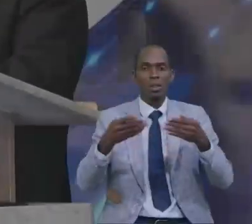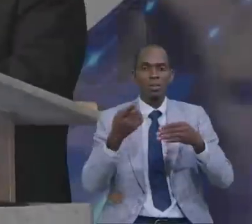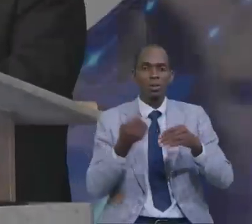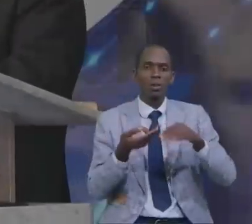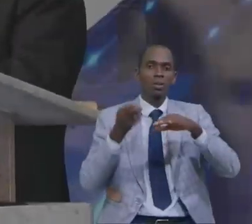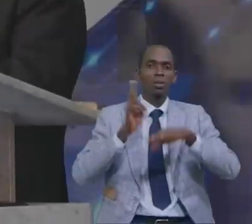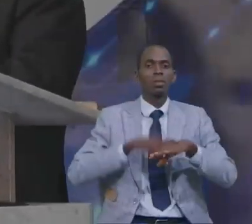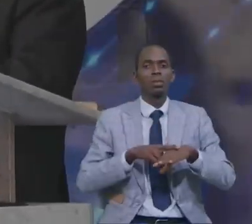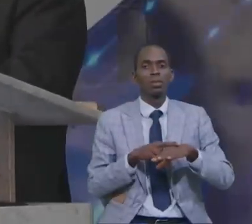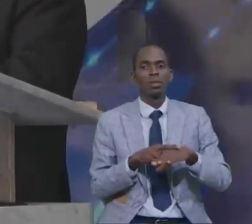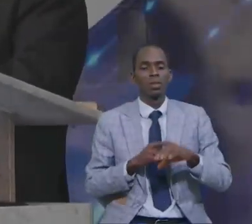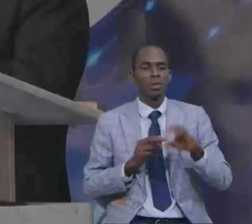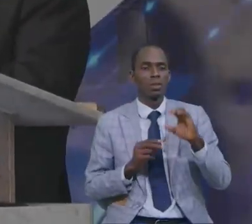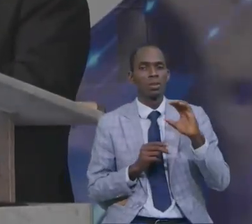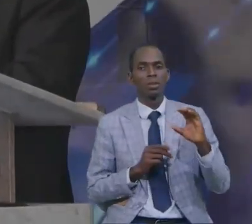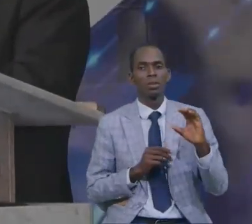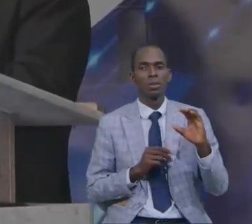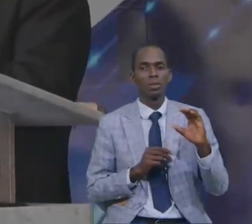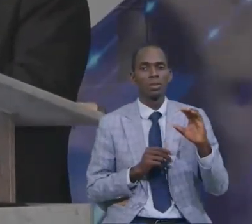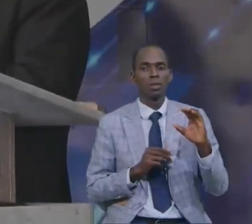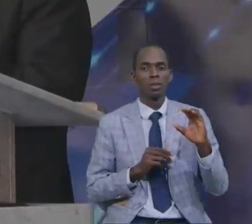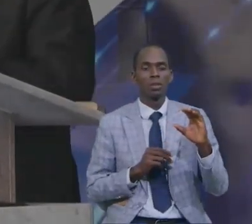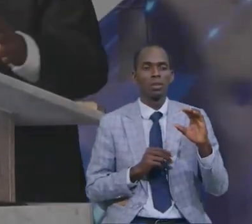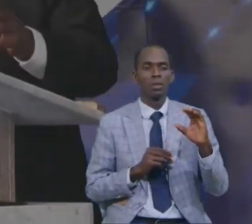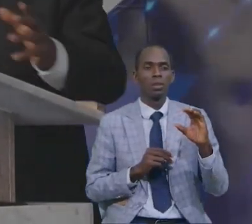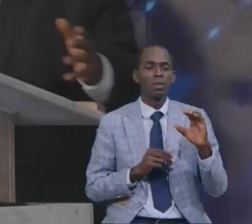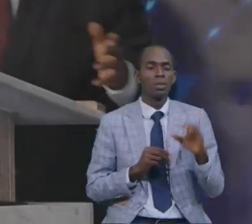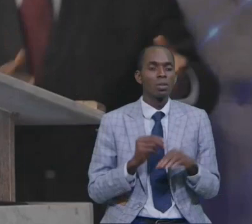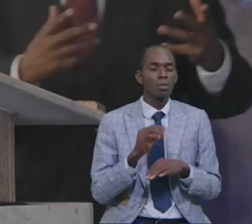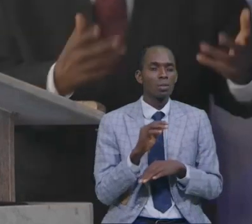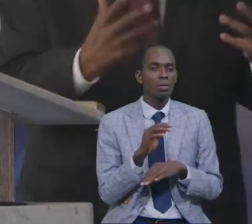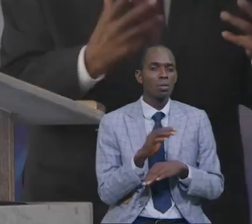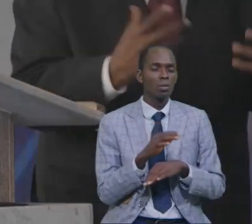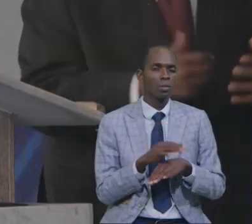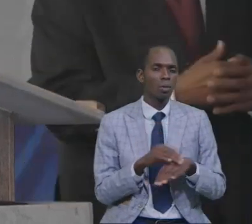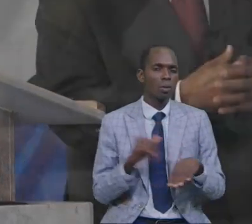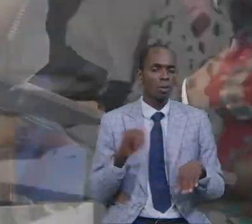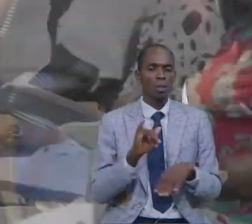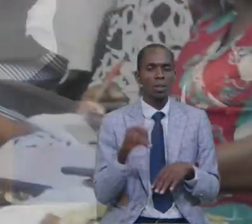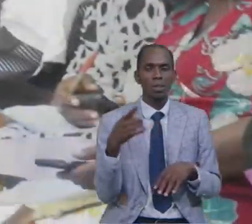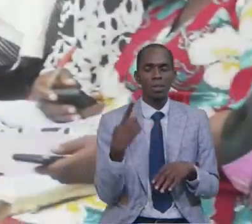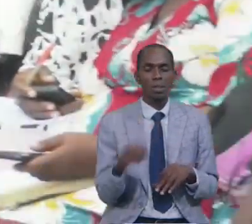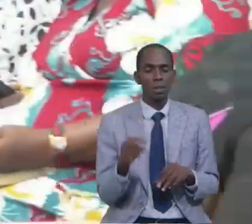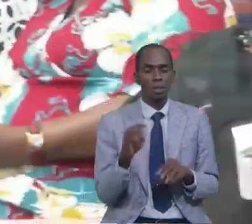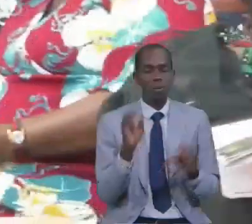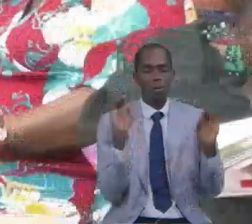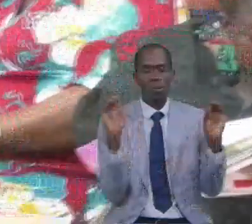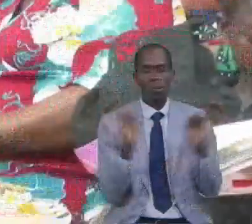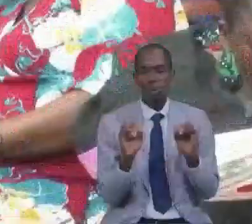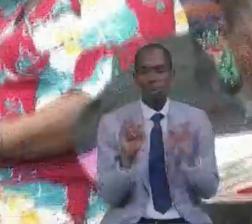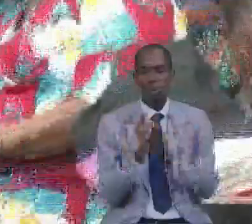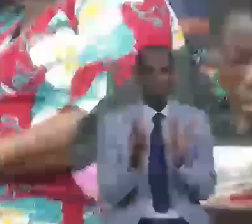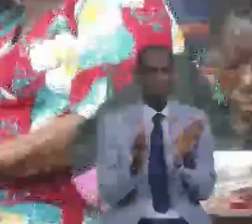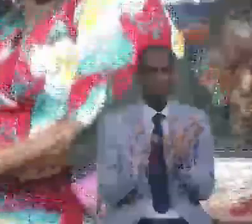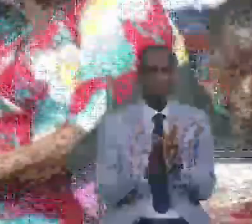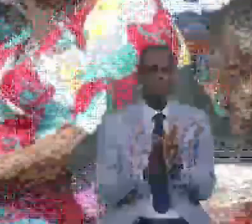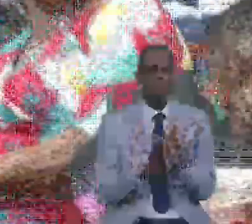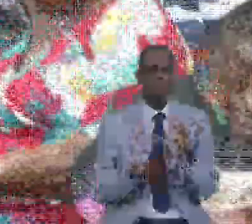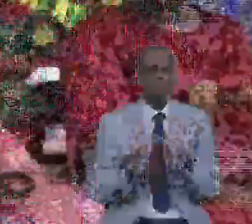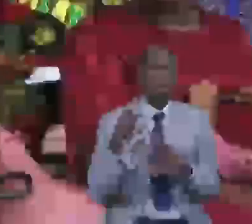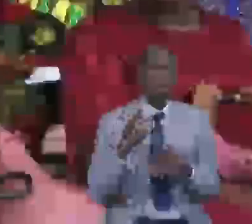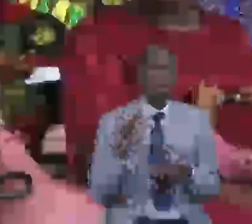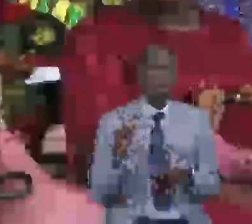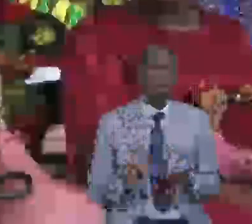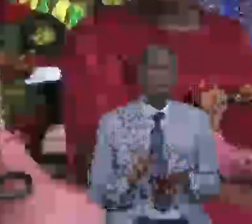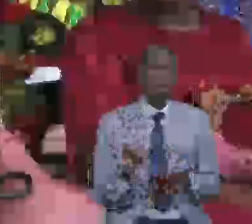of eternal condemnation. Calling the lawless, those who act as if there